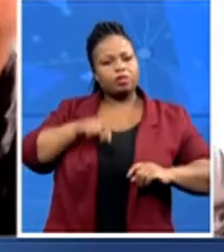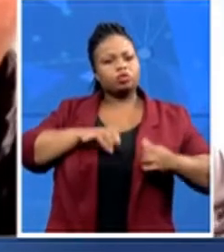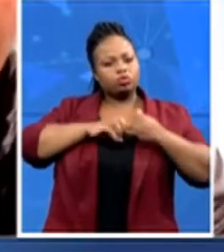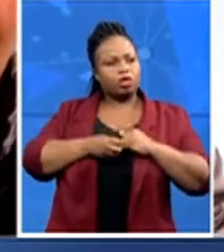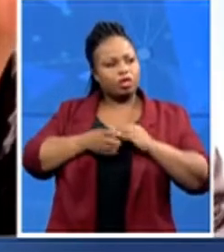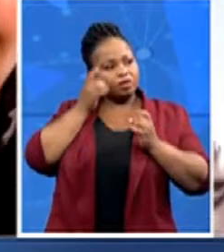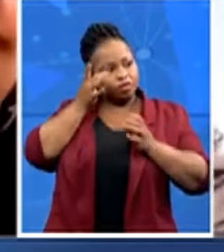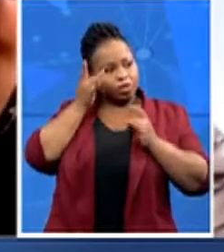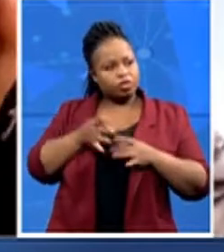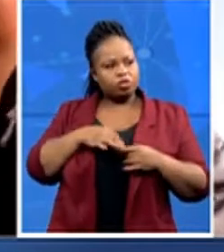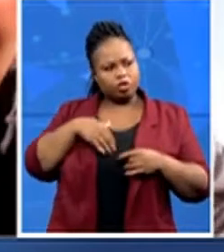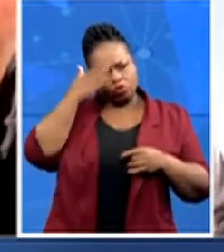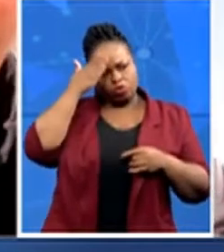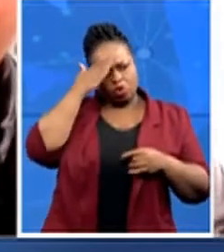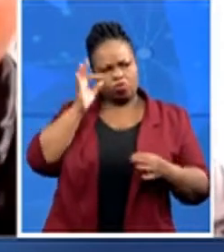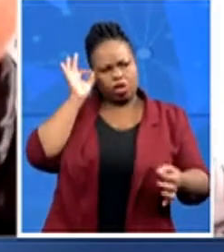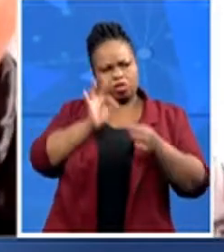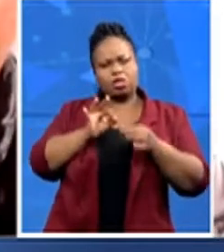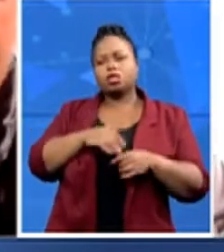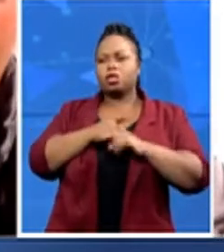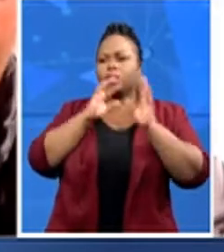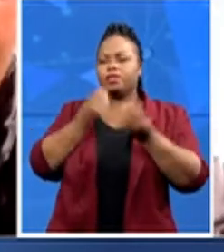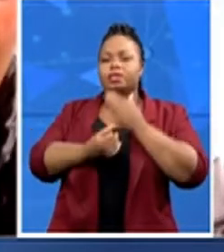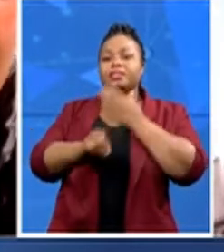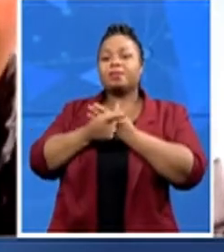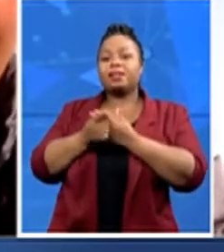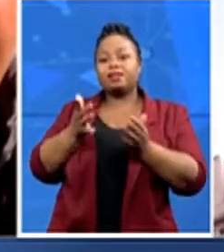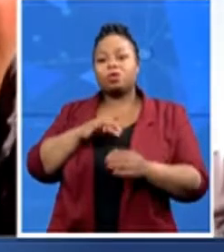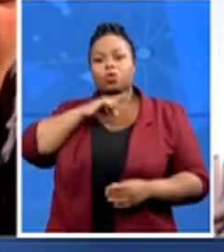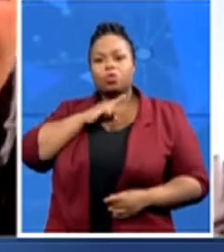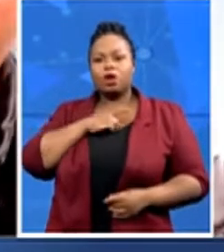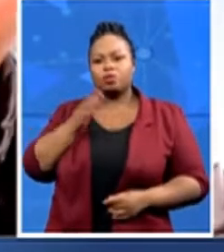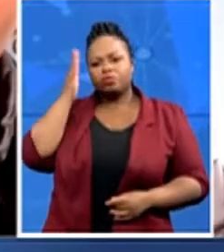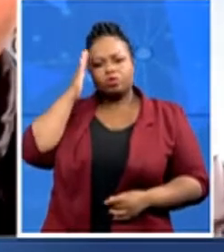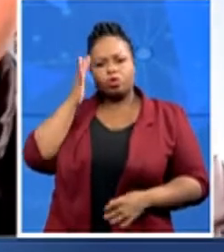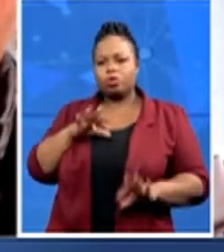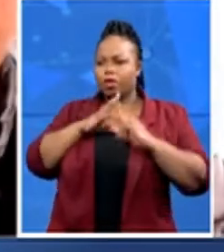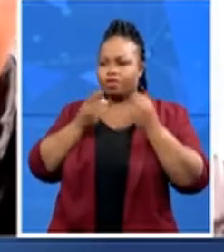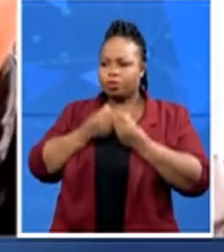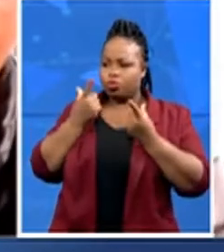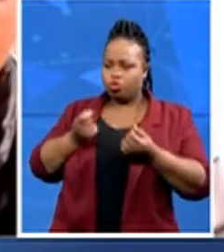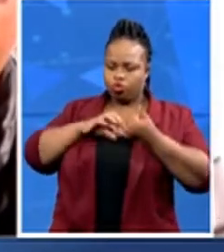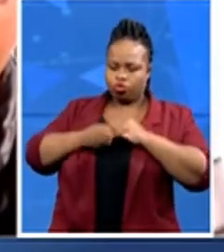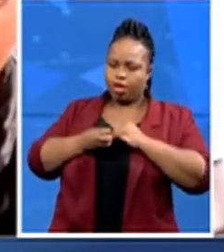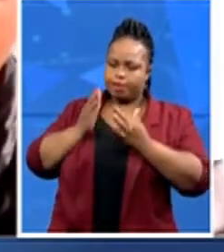what is happening in the house, so that your interventions are appropriate and can be effective. You